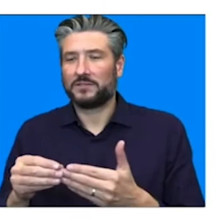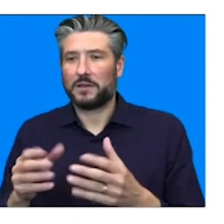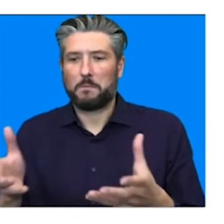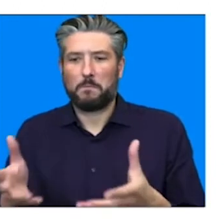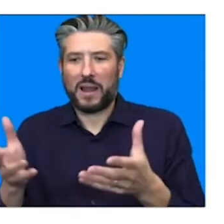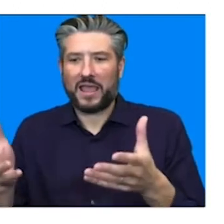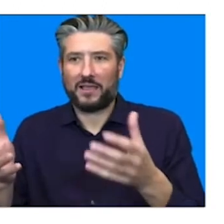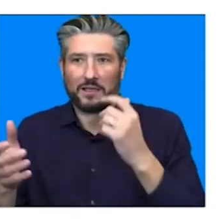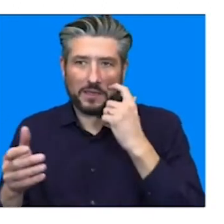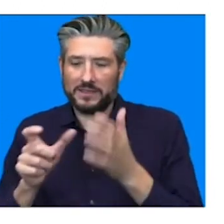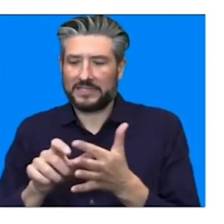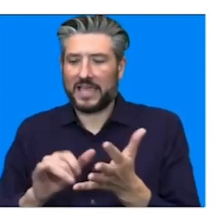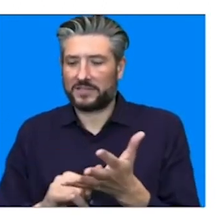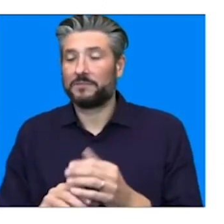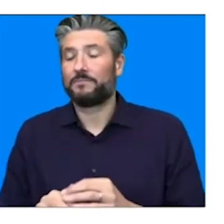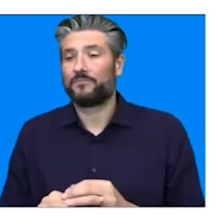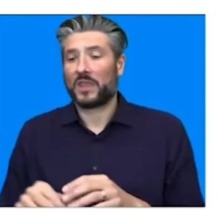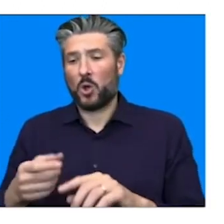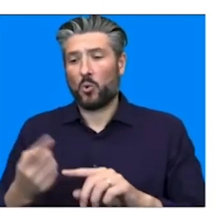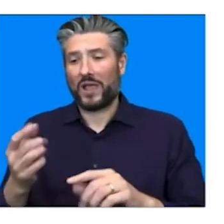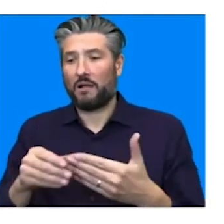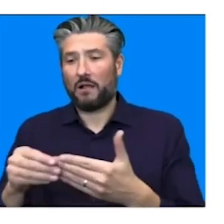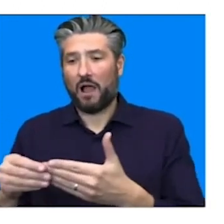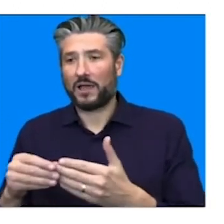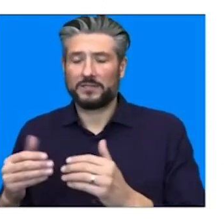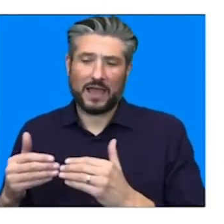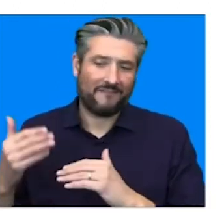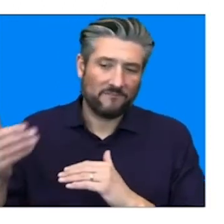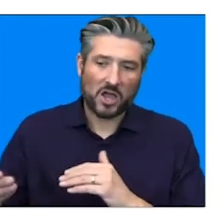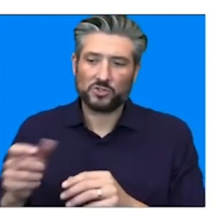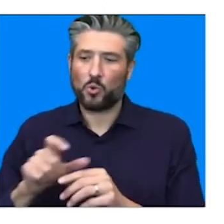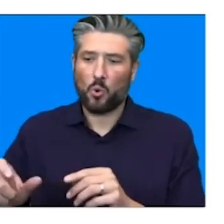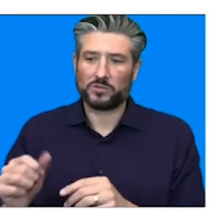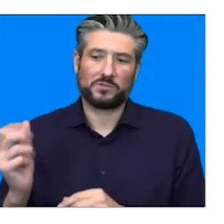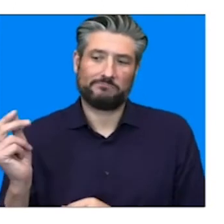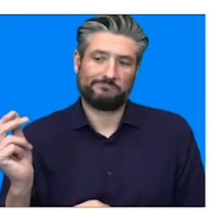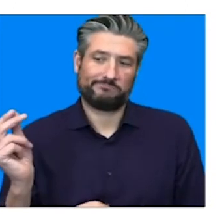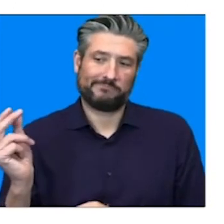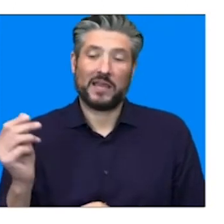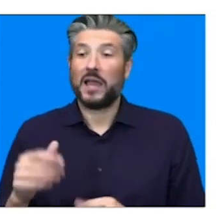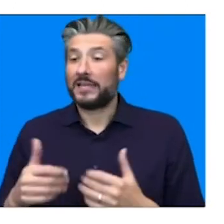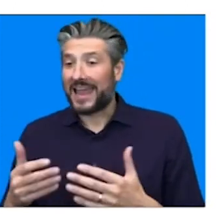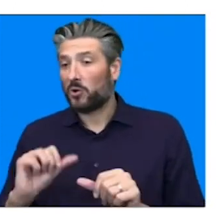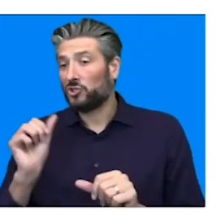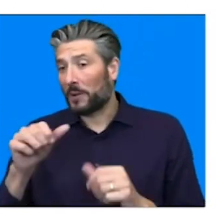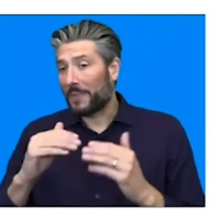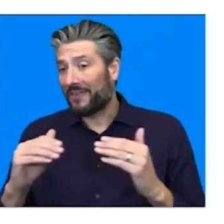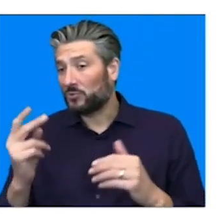again. Quick Guide, Advanced Course. Now Editing if we a jump by voice. level 2. Level 2.